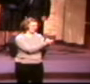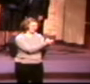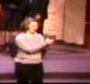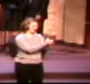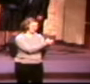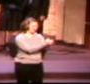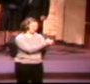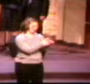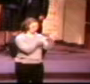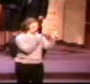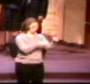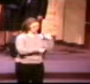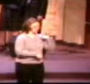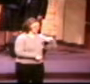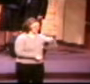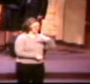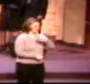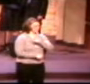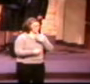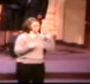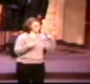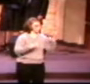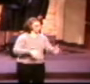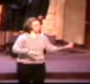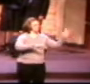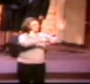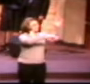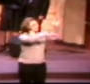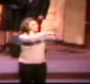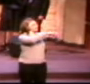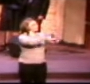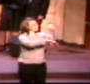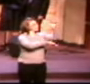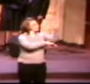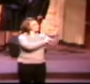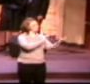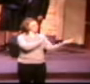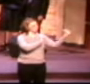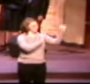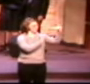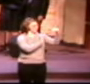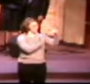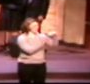believed, when we've been there